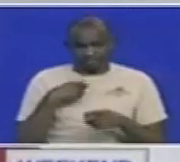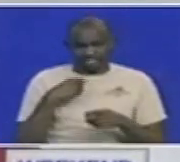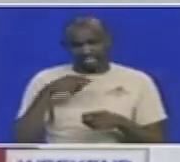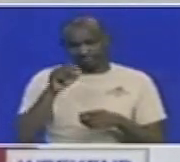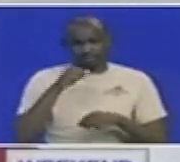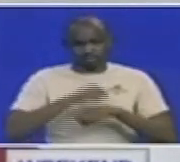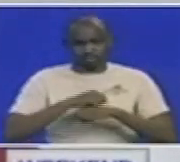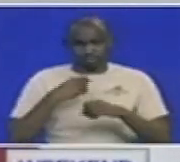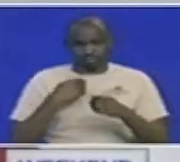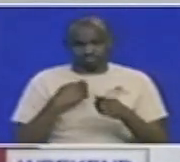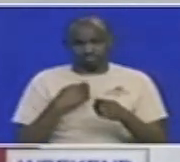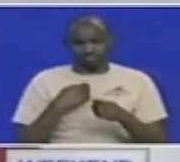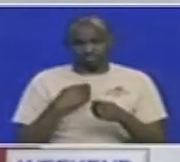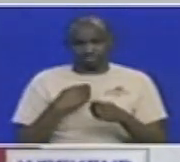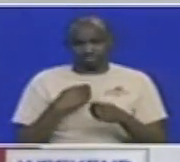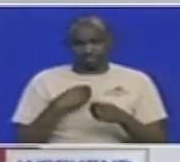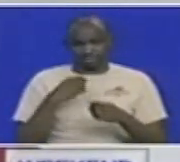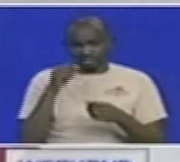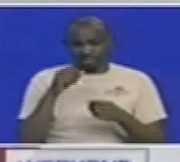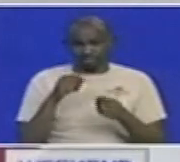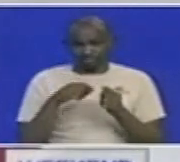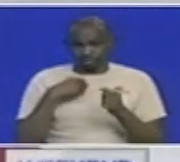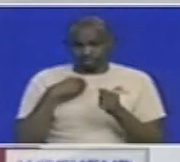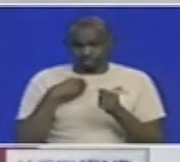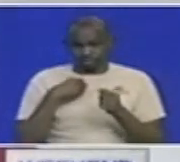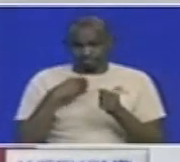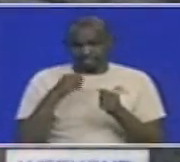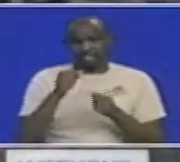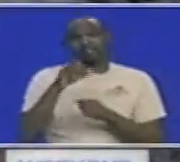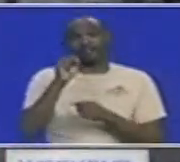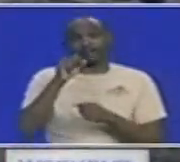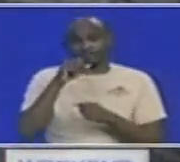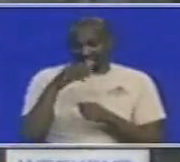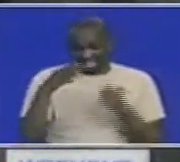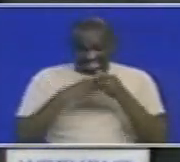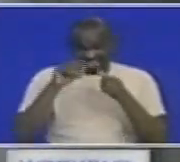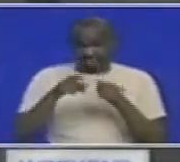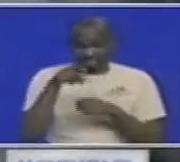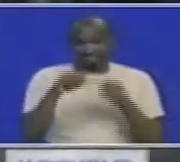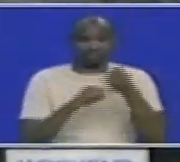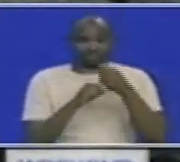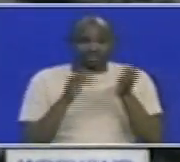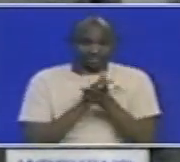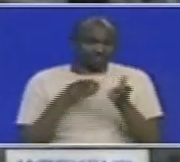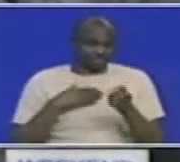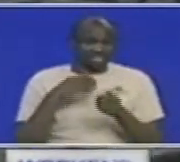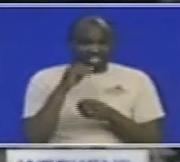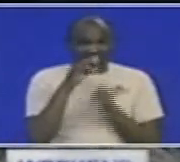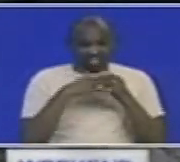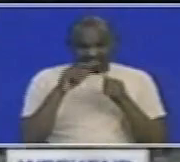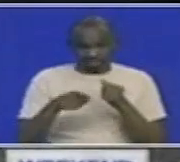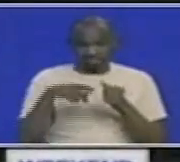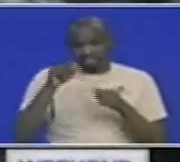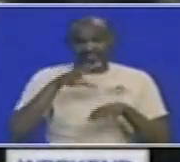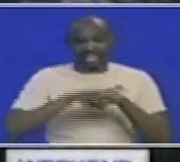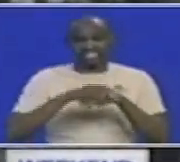to sponsor me with 8,000, so the 4,000 I was supposed to pay. This did not stop him from working hard. He got a B